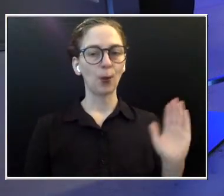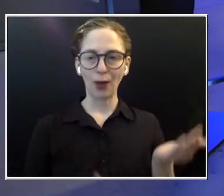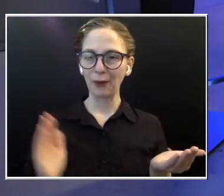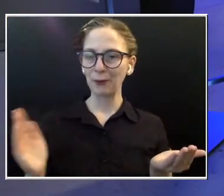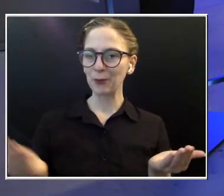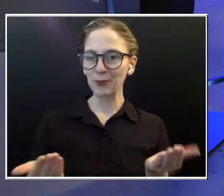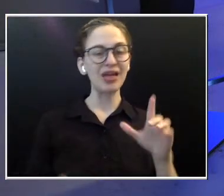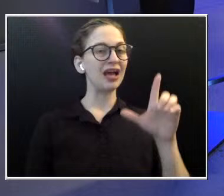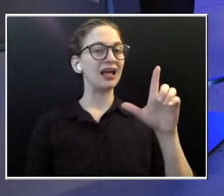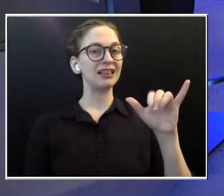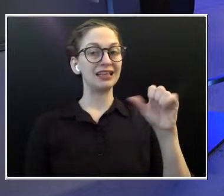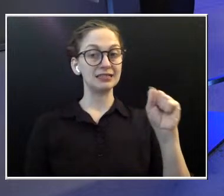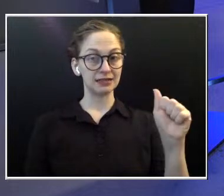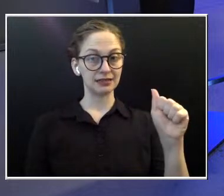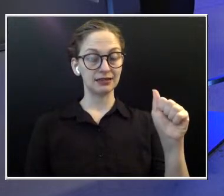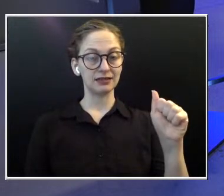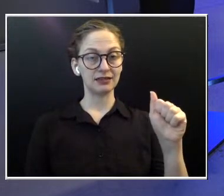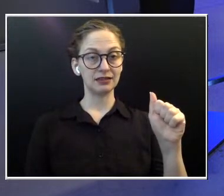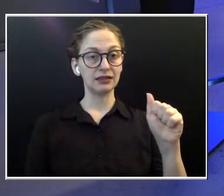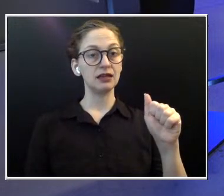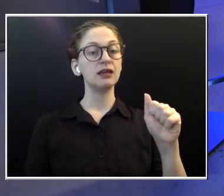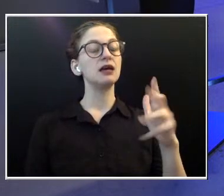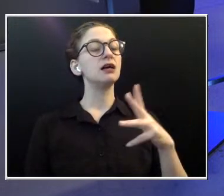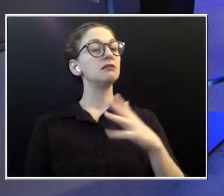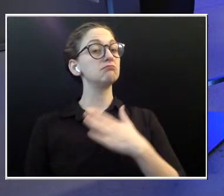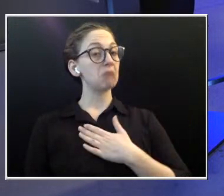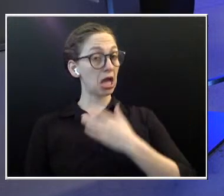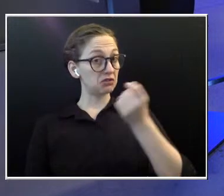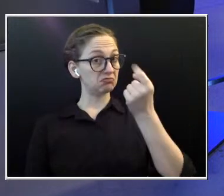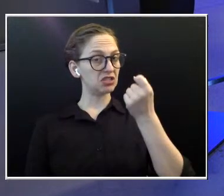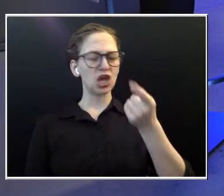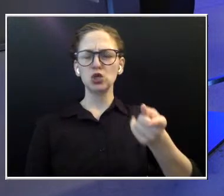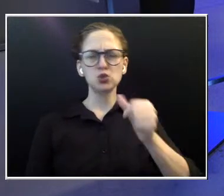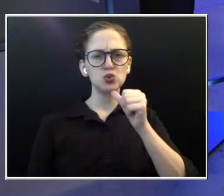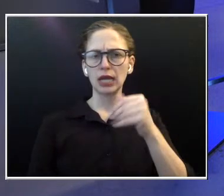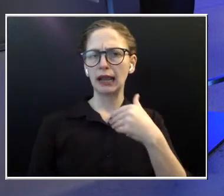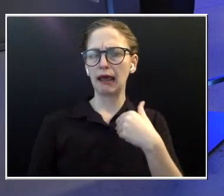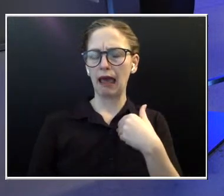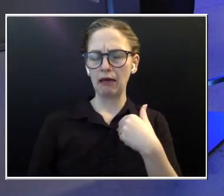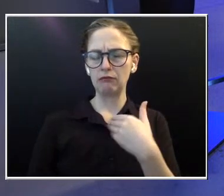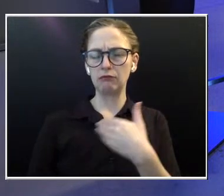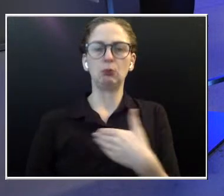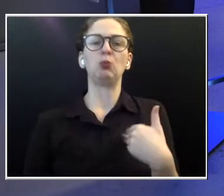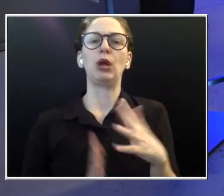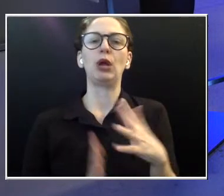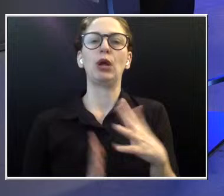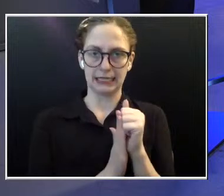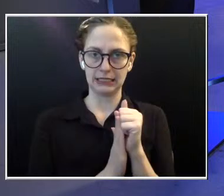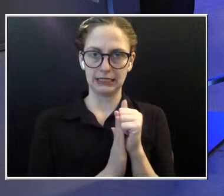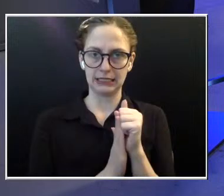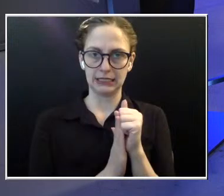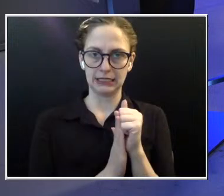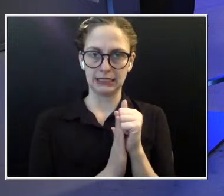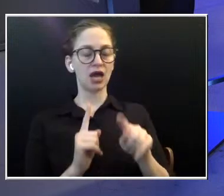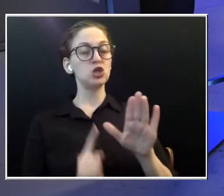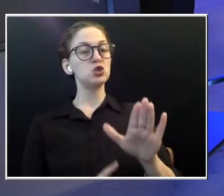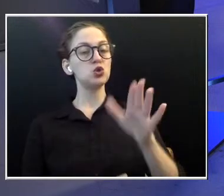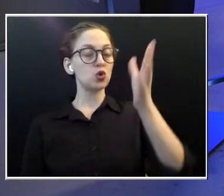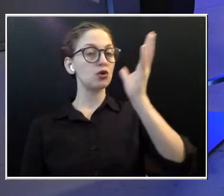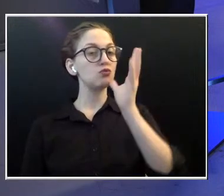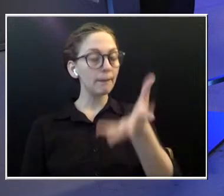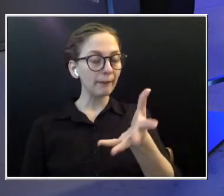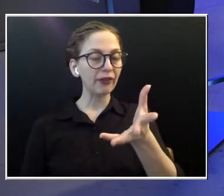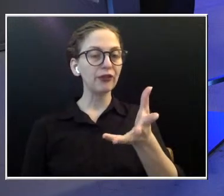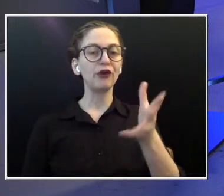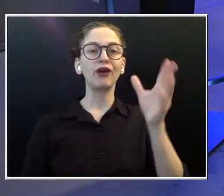not have breast cancer per se, but your grandmother, aunt, and 3 cousins did. So you decided to